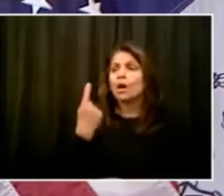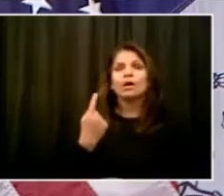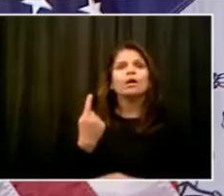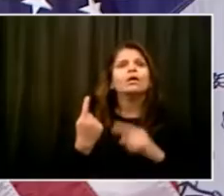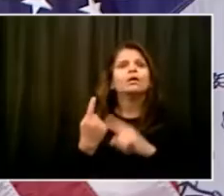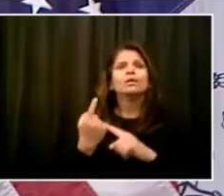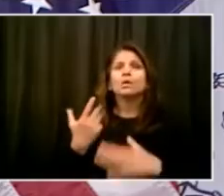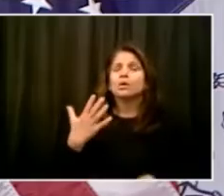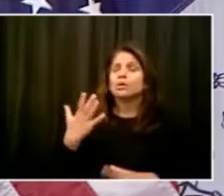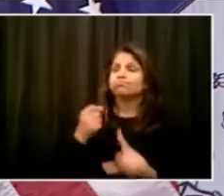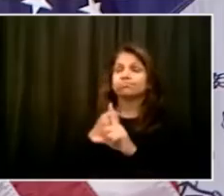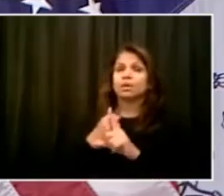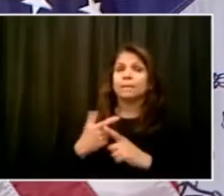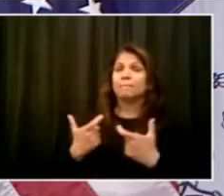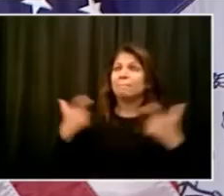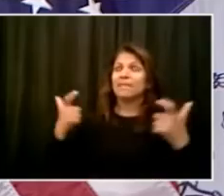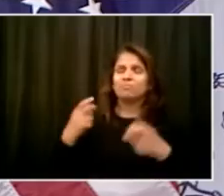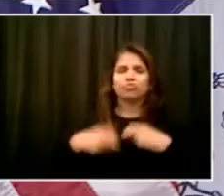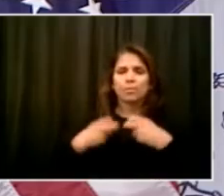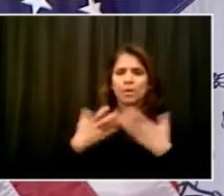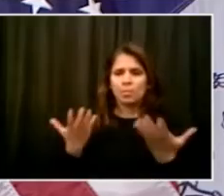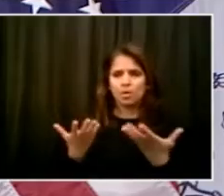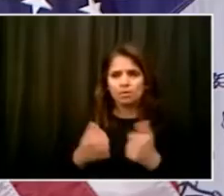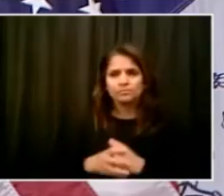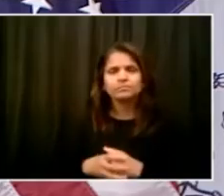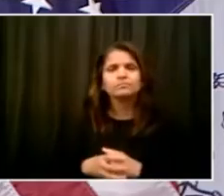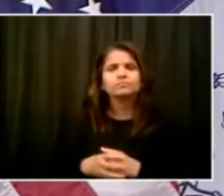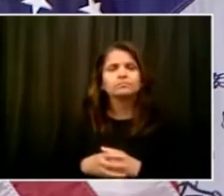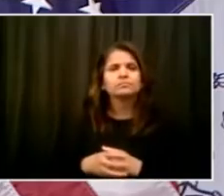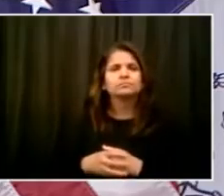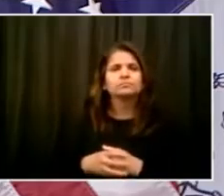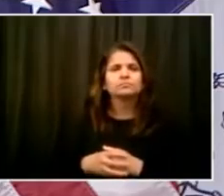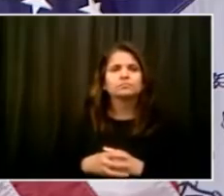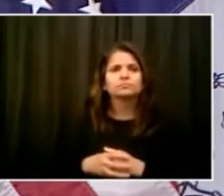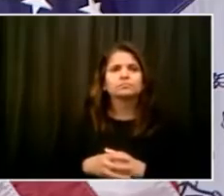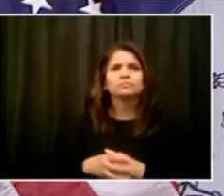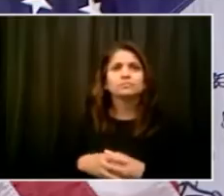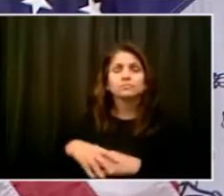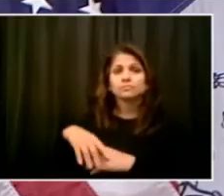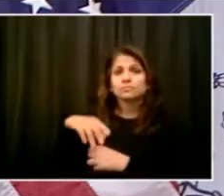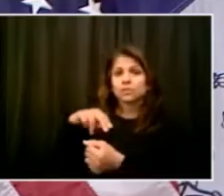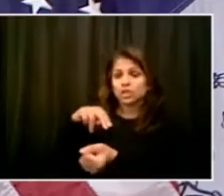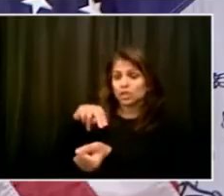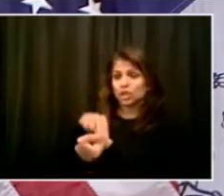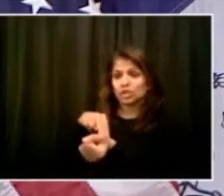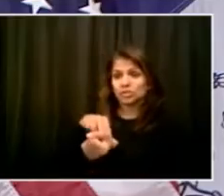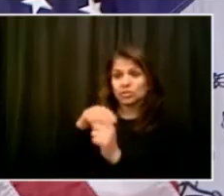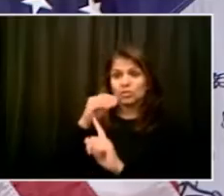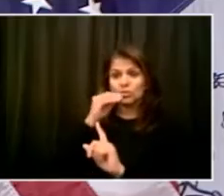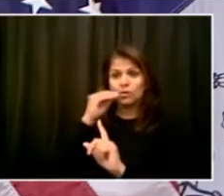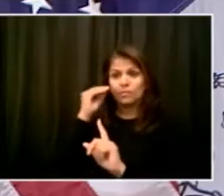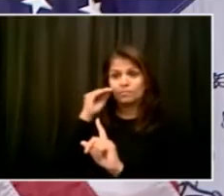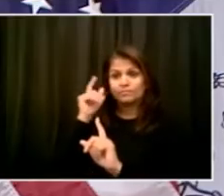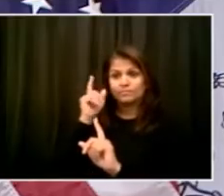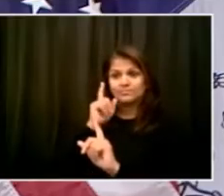example of something being done by the private sector that maybe shouldn't be done by the private sector.